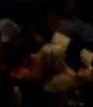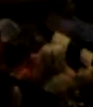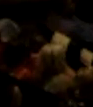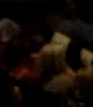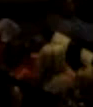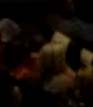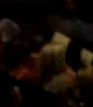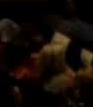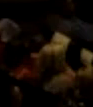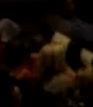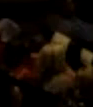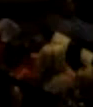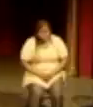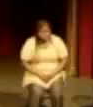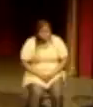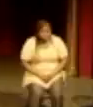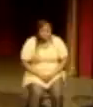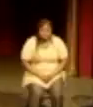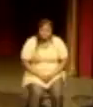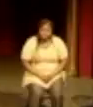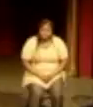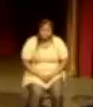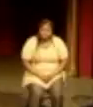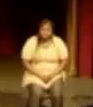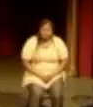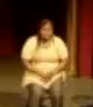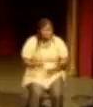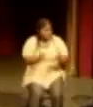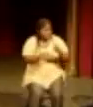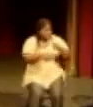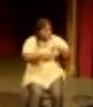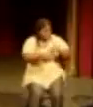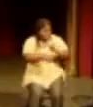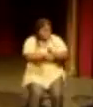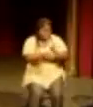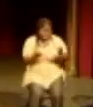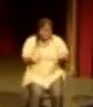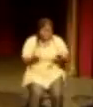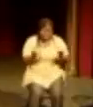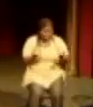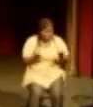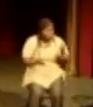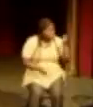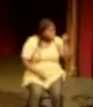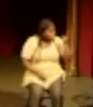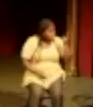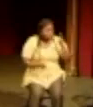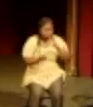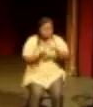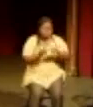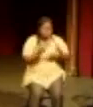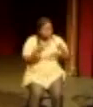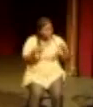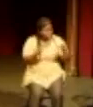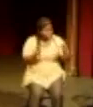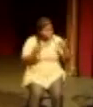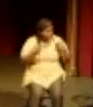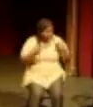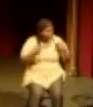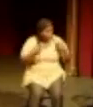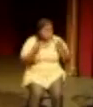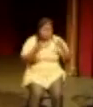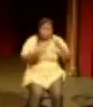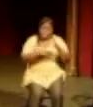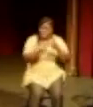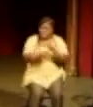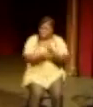serve students. But if you're joining us here for the first time, this is one of two opportunities that we have throughout the year